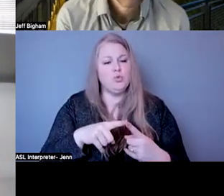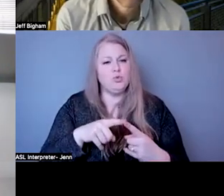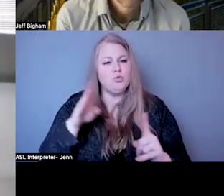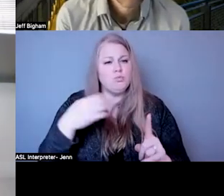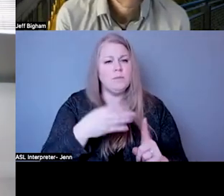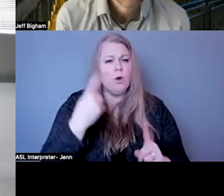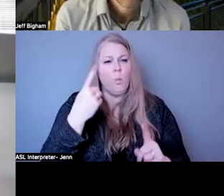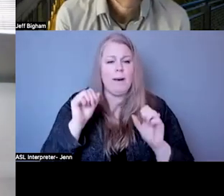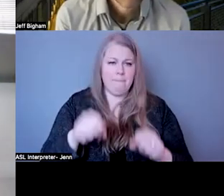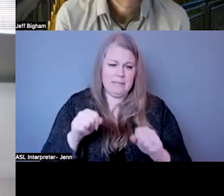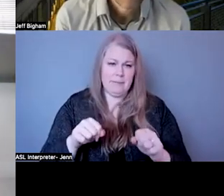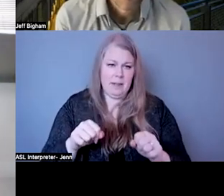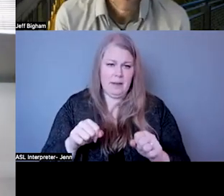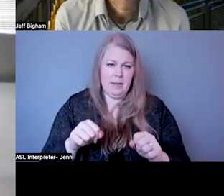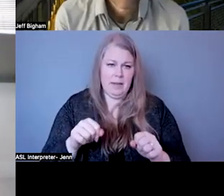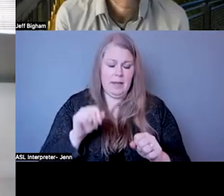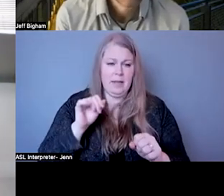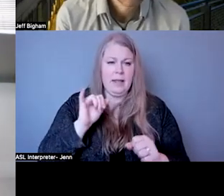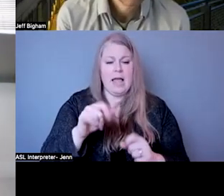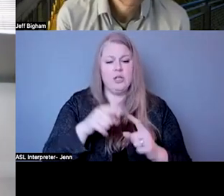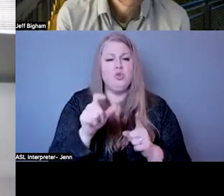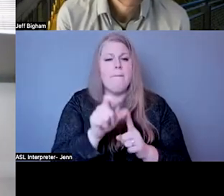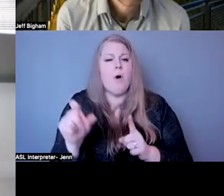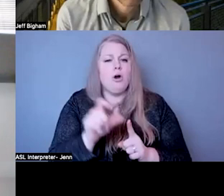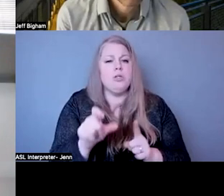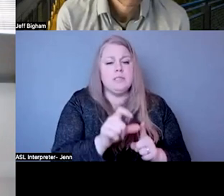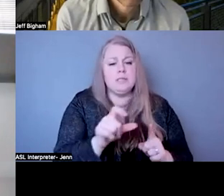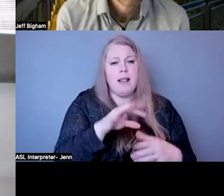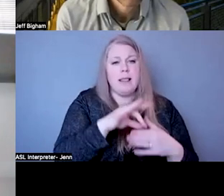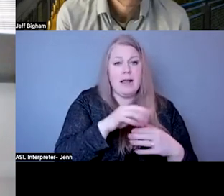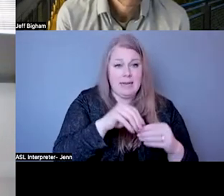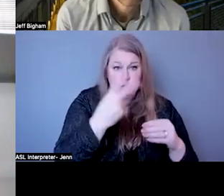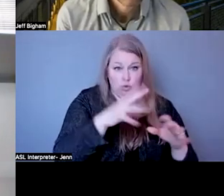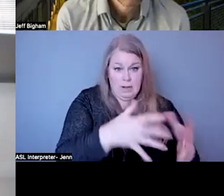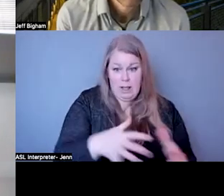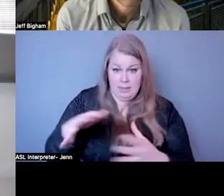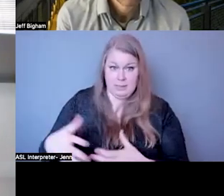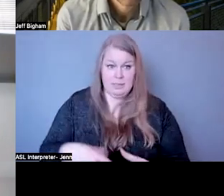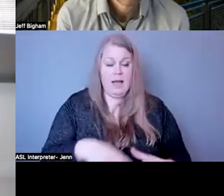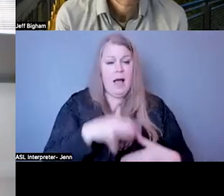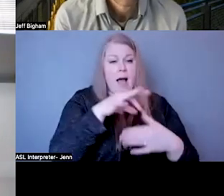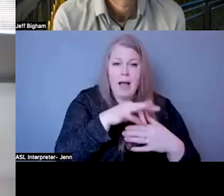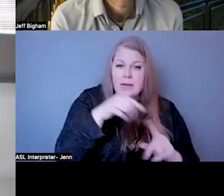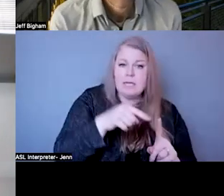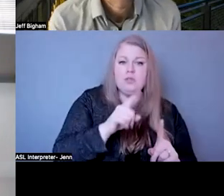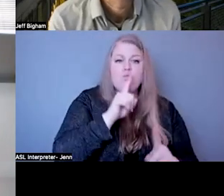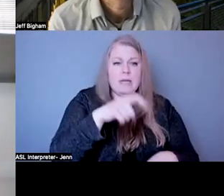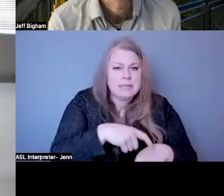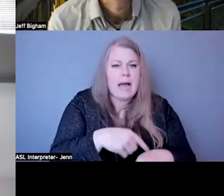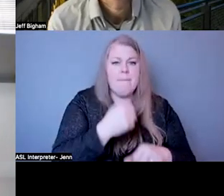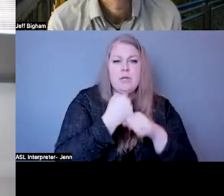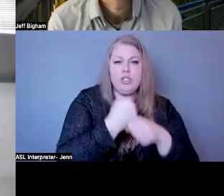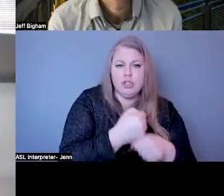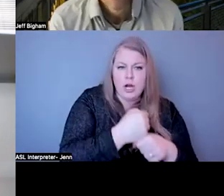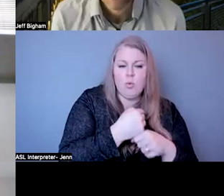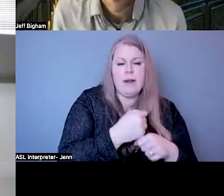one possibility, and that's to parse content into 2 classes. One class is content that's real time, it's being generated, it's